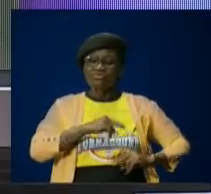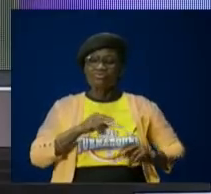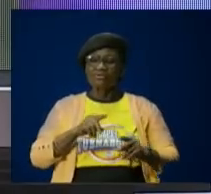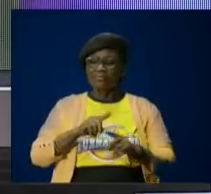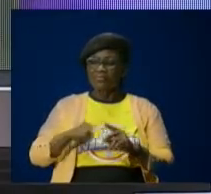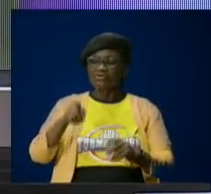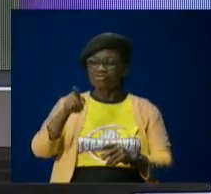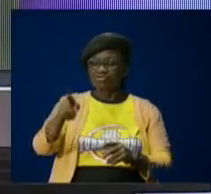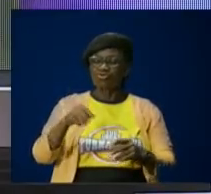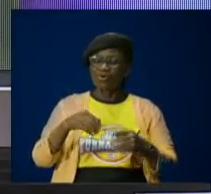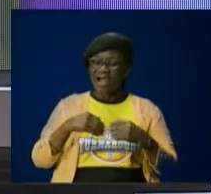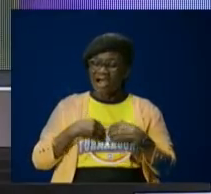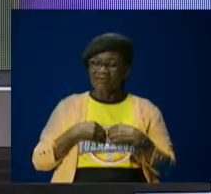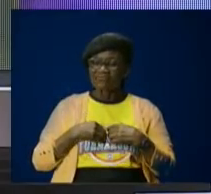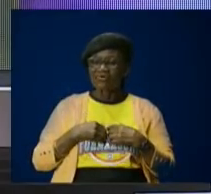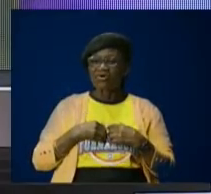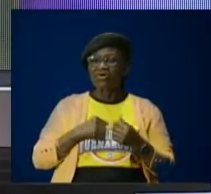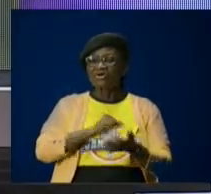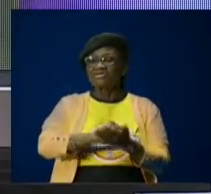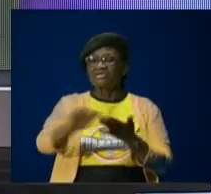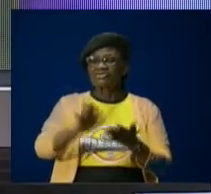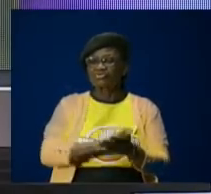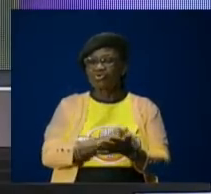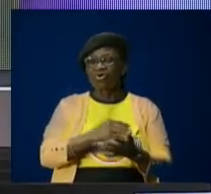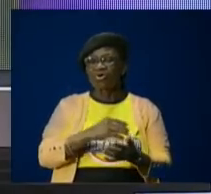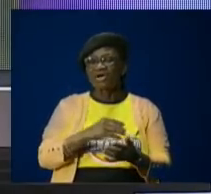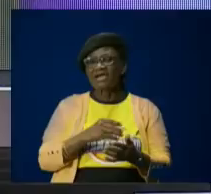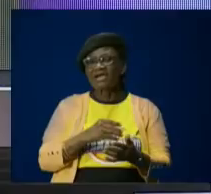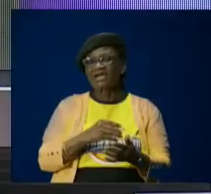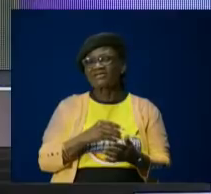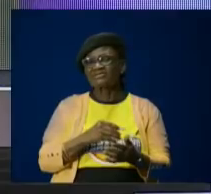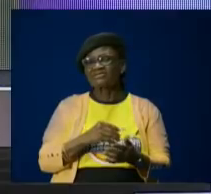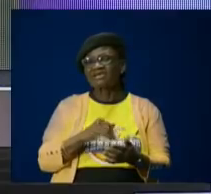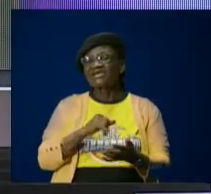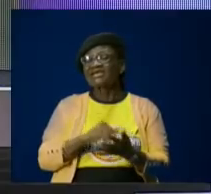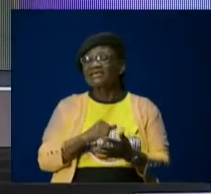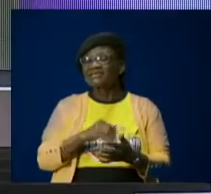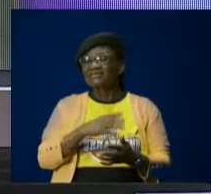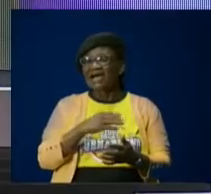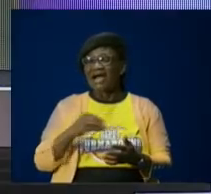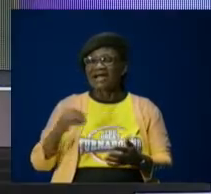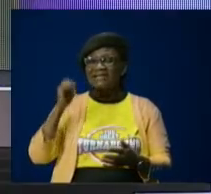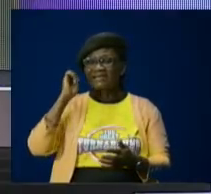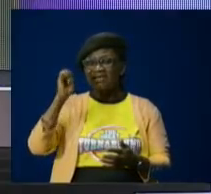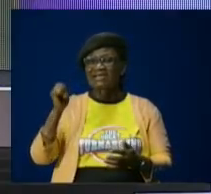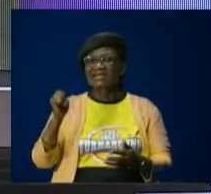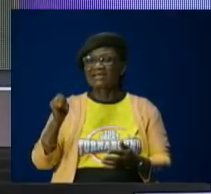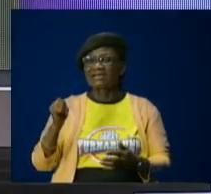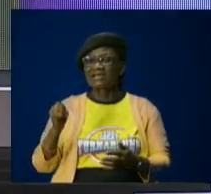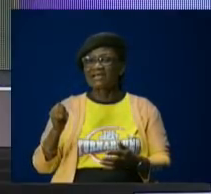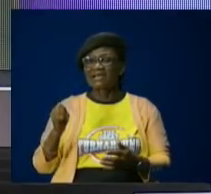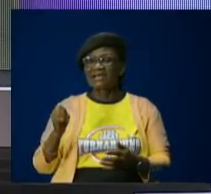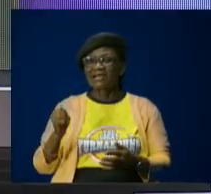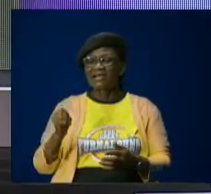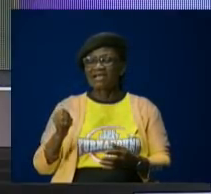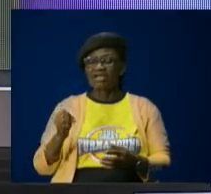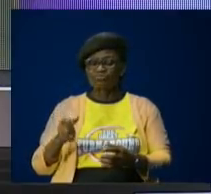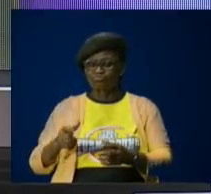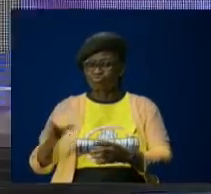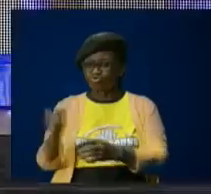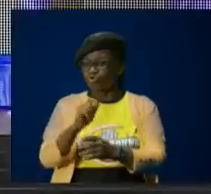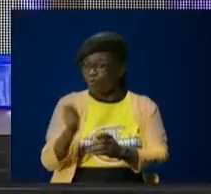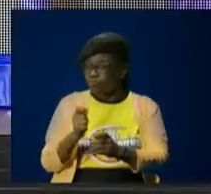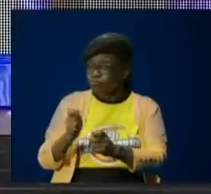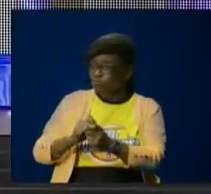defied. And then he slung a rock towards the head of